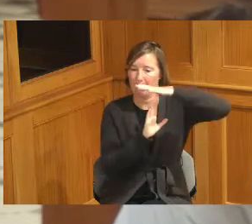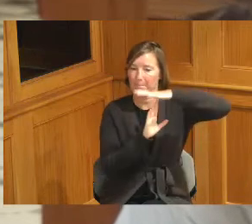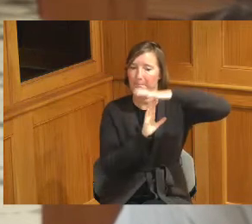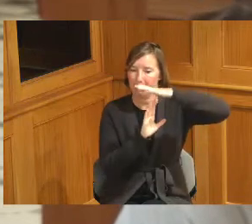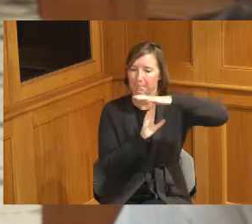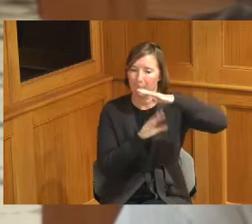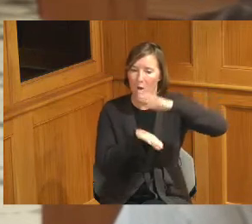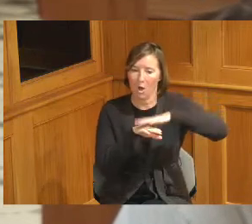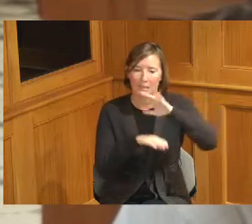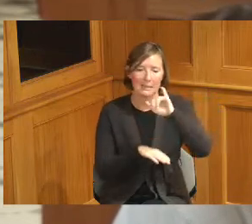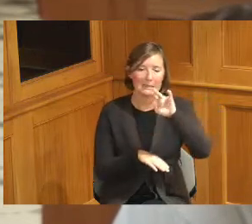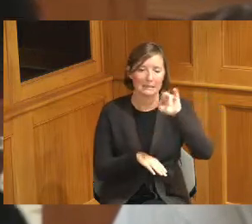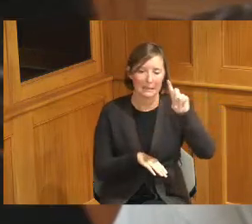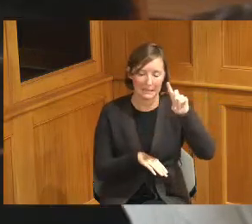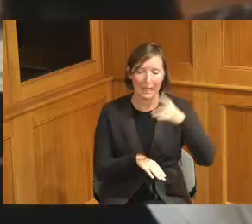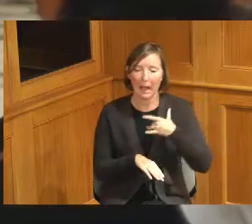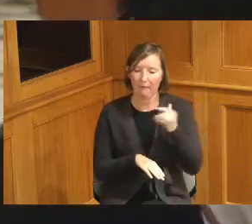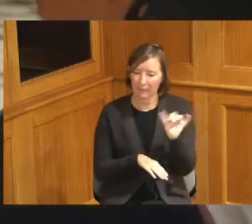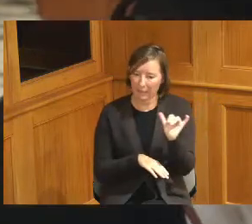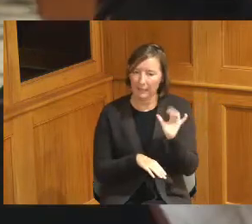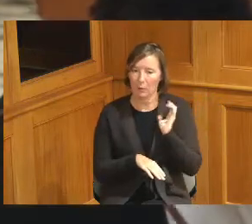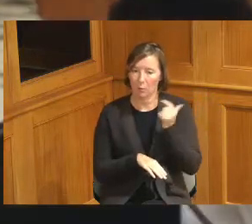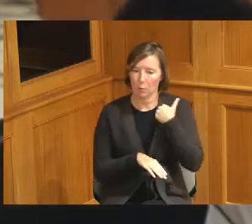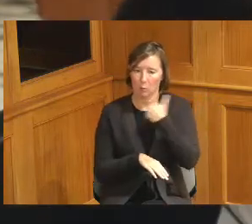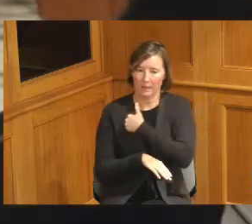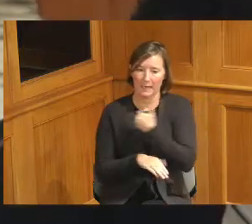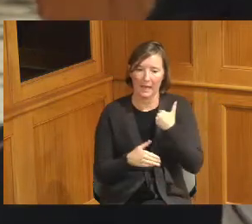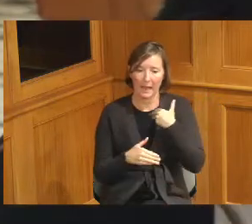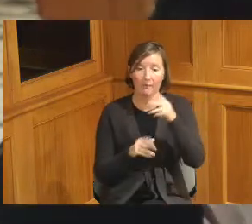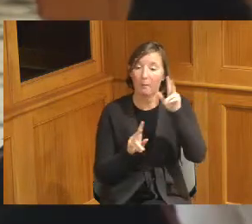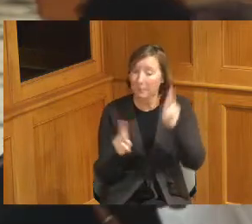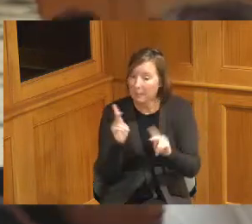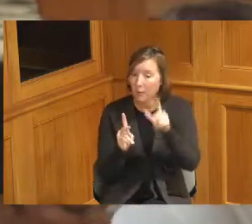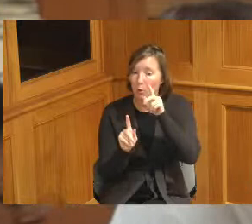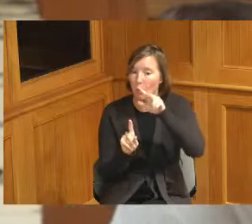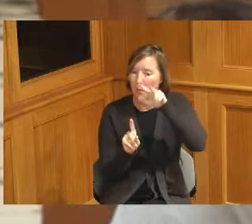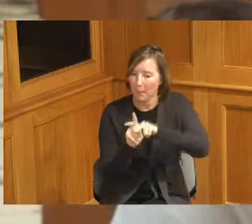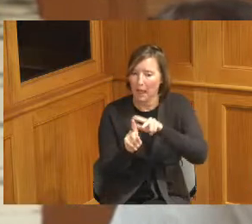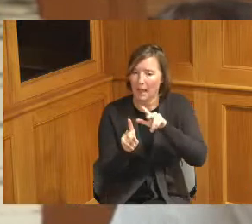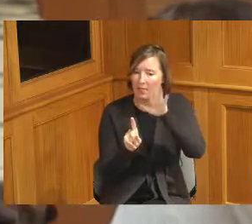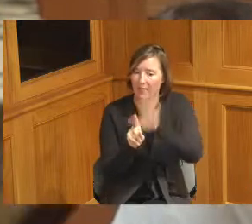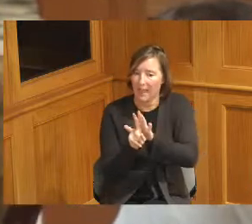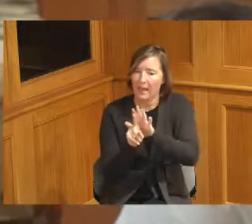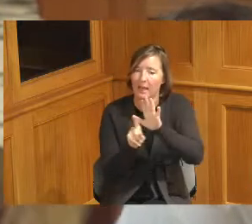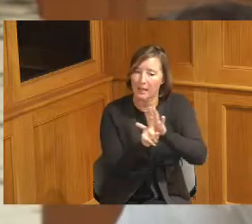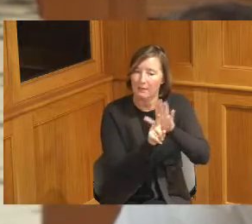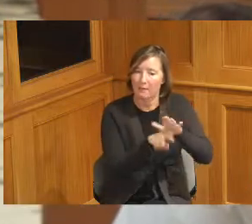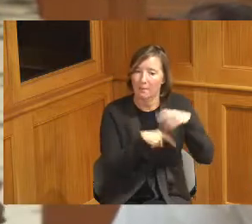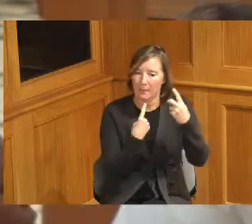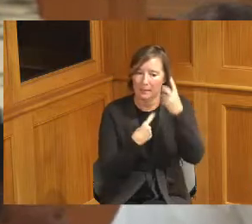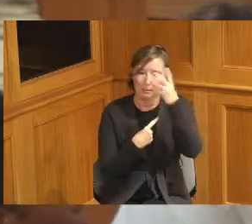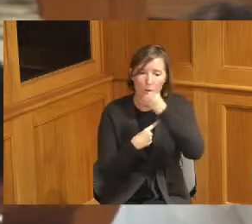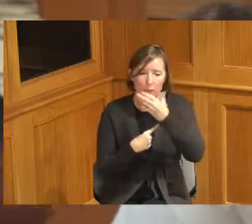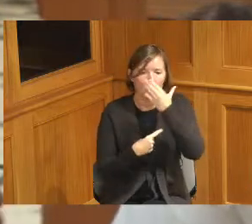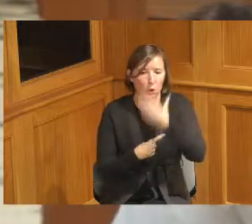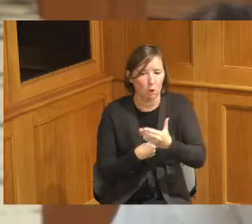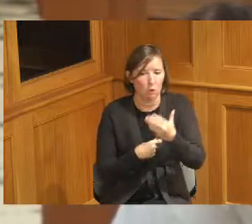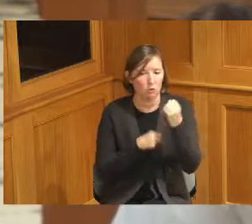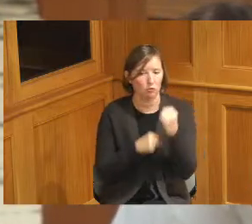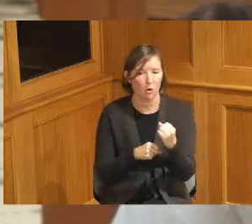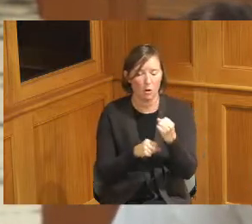getting good, strong applicants for our positions, and driven largely